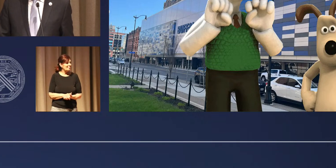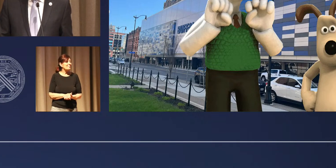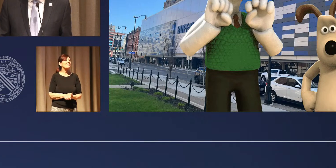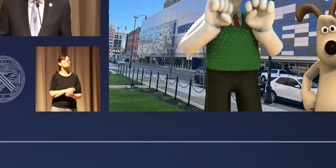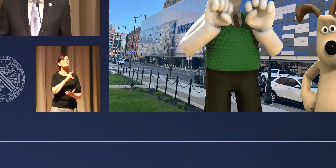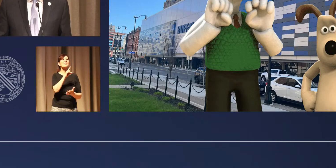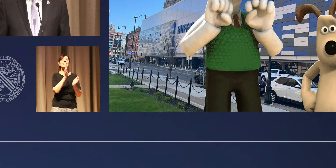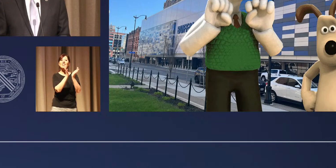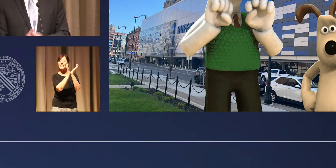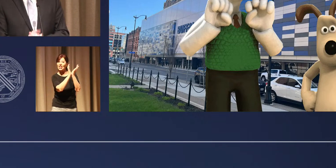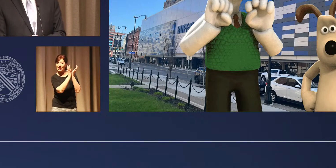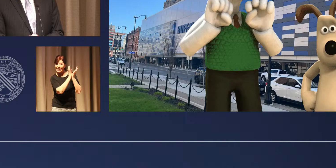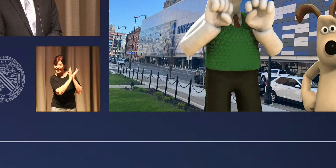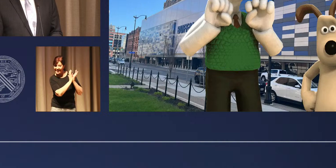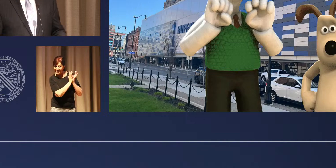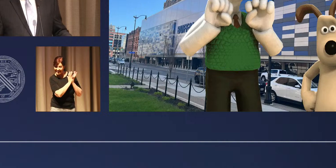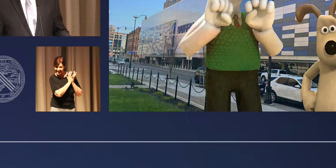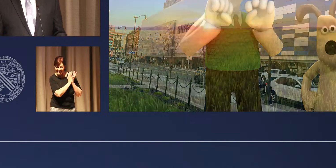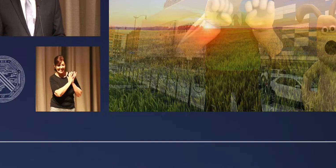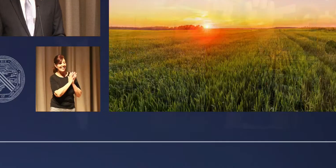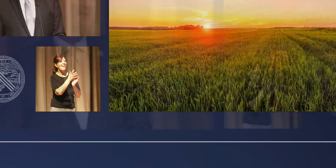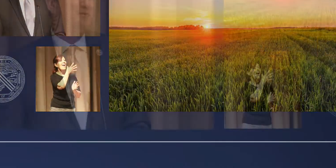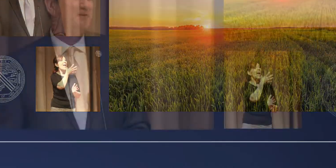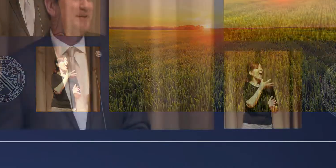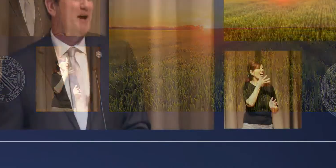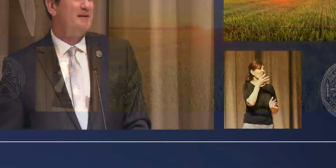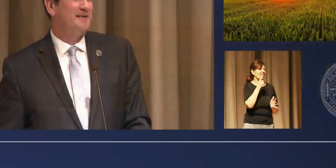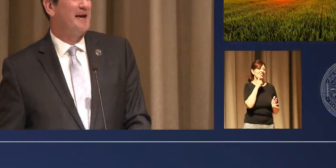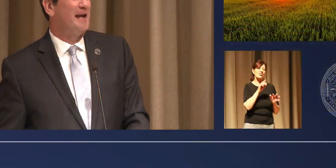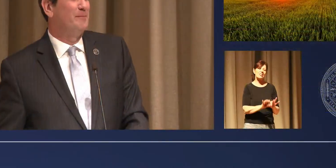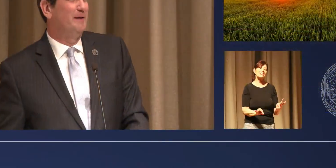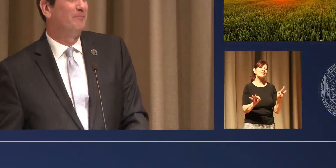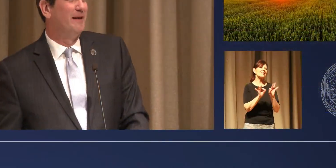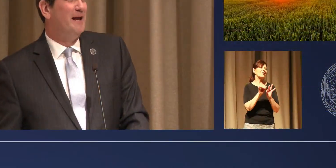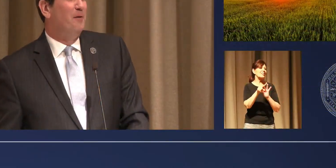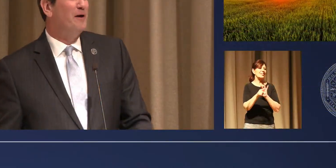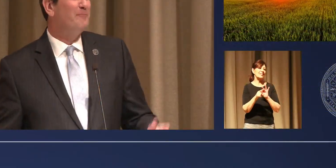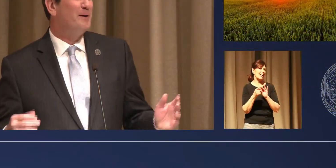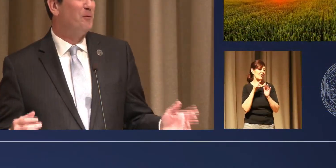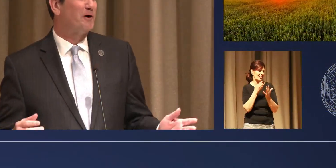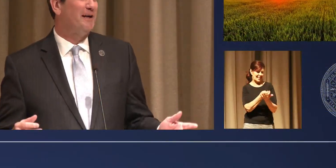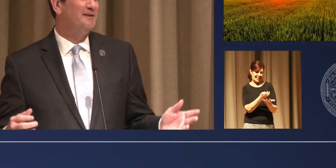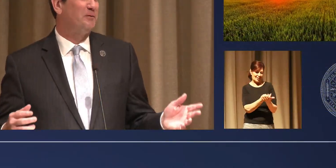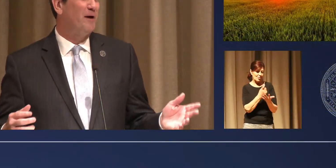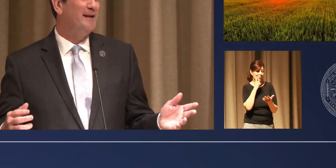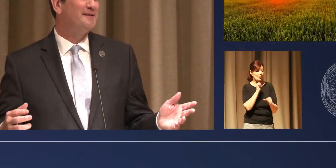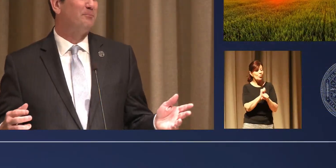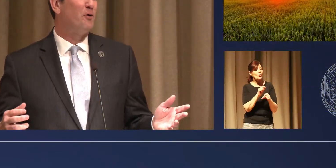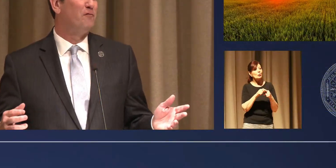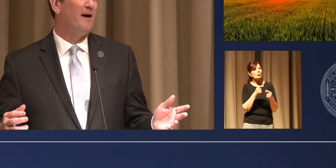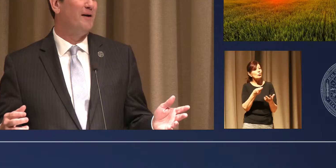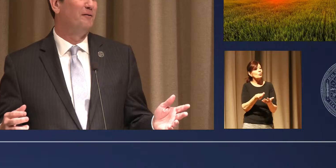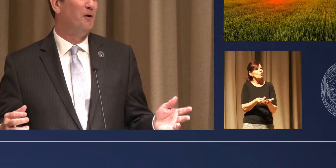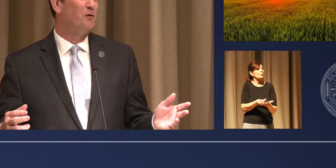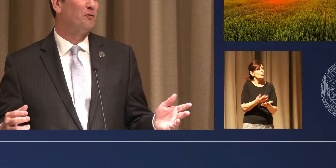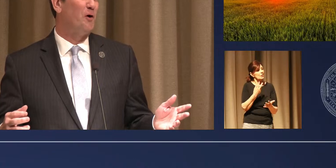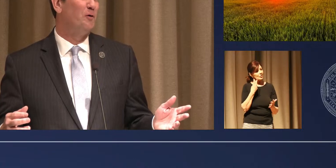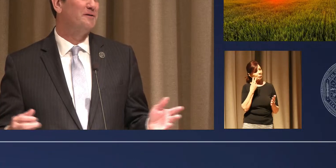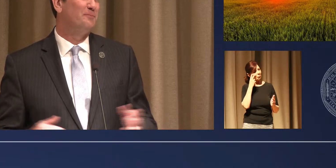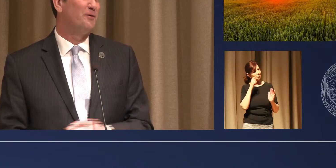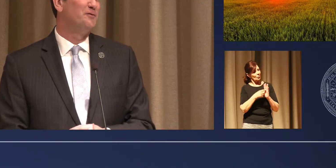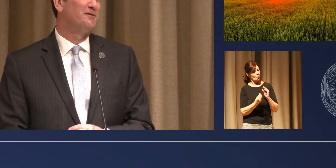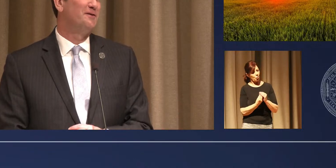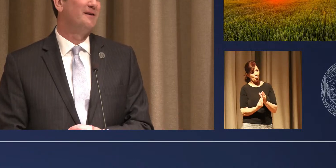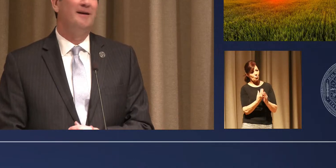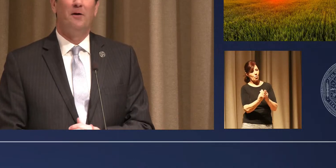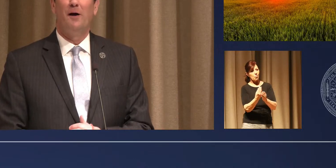Speaking of cheese, agriculture is essential to the county's economy. We have been working to raise the profile of local growers